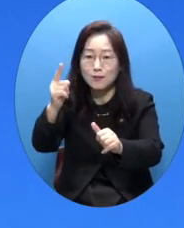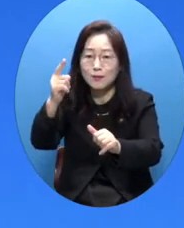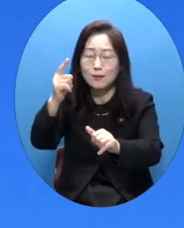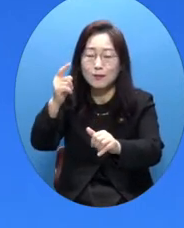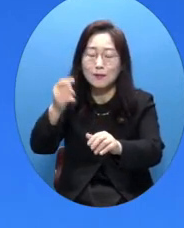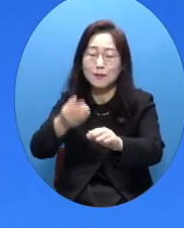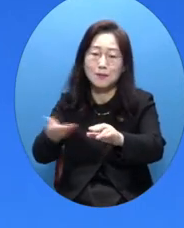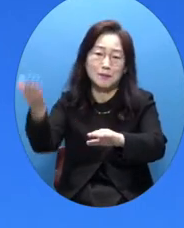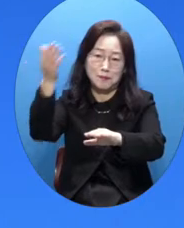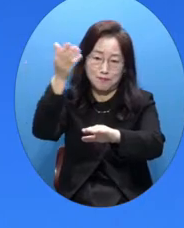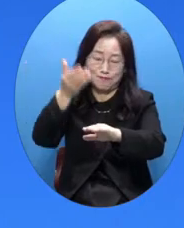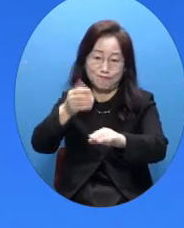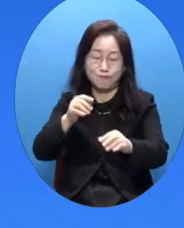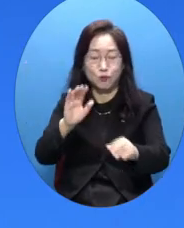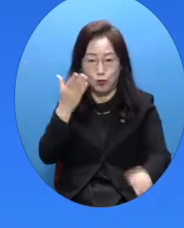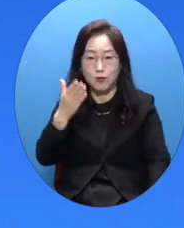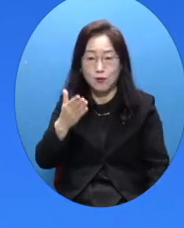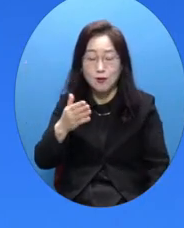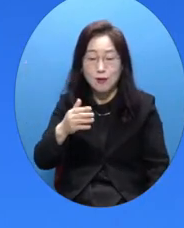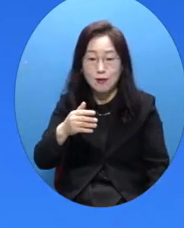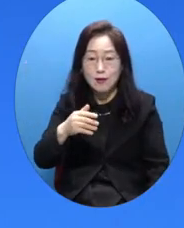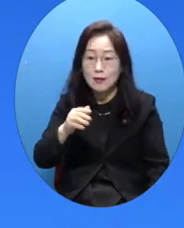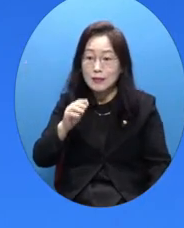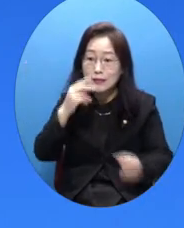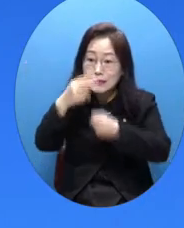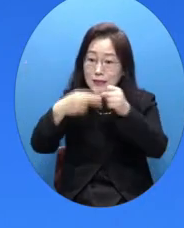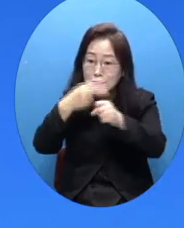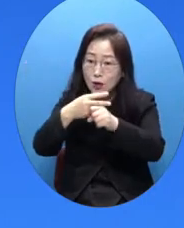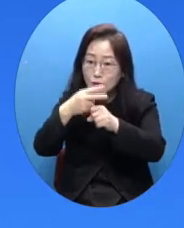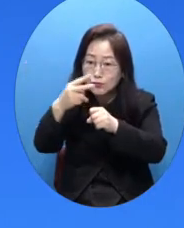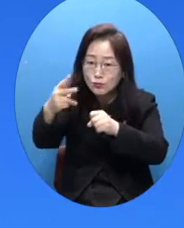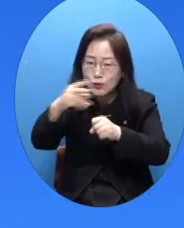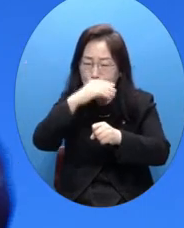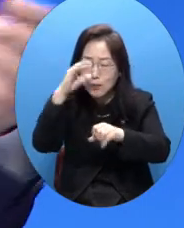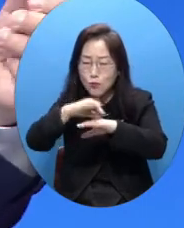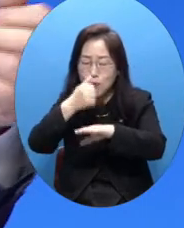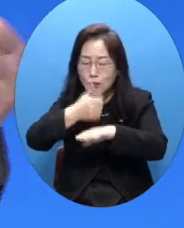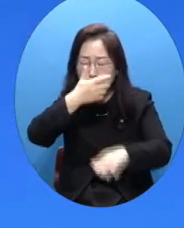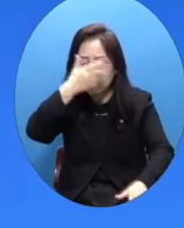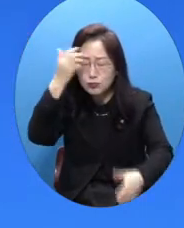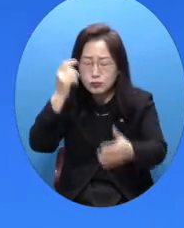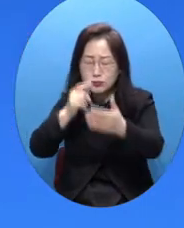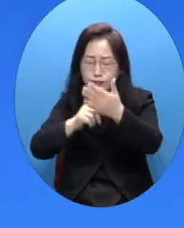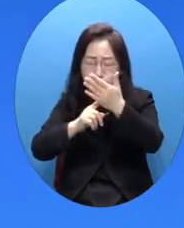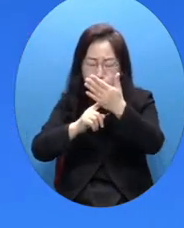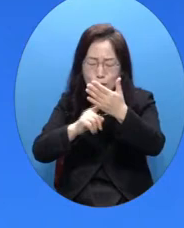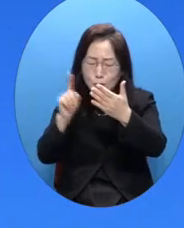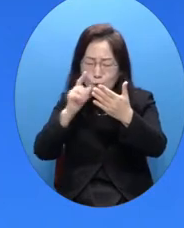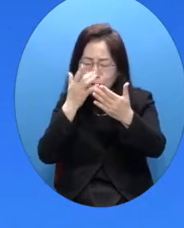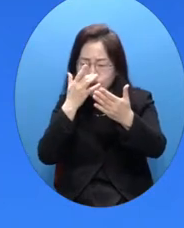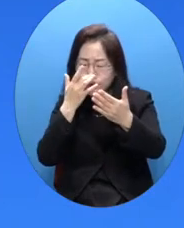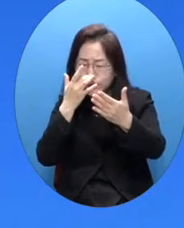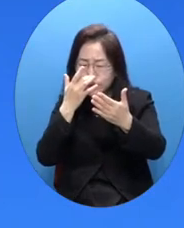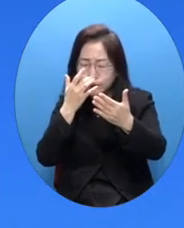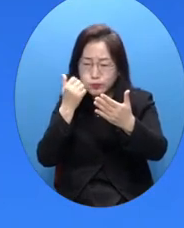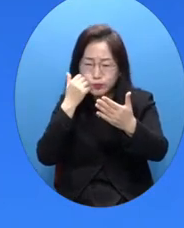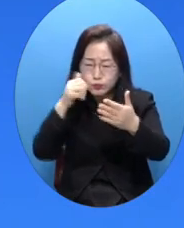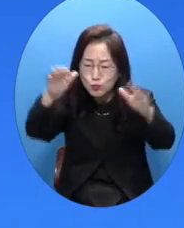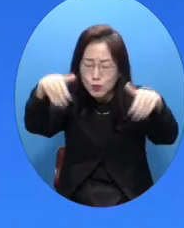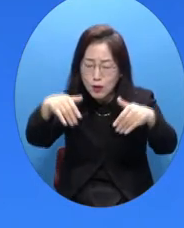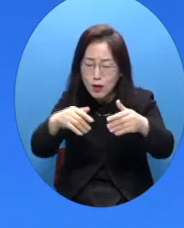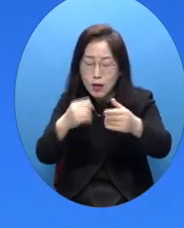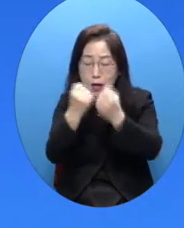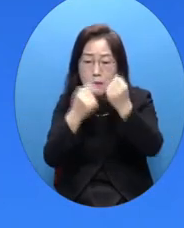him after two years later king Pharaoh had a dream and no one interpreted his dream the finally cut